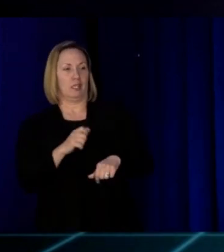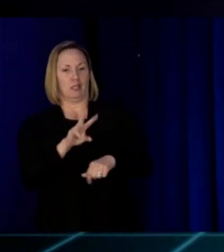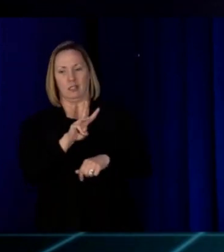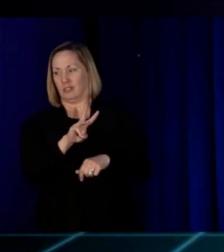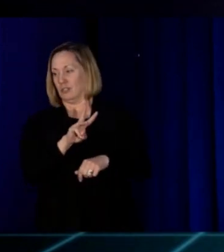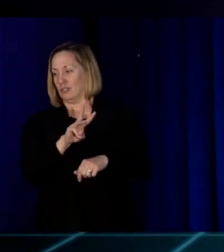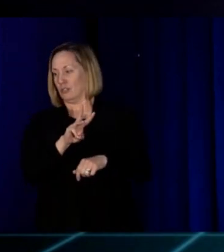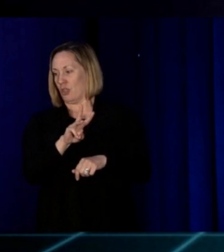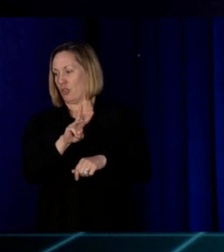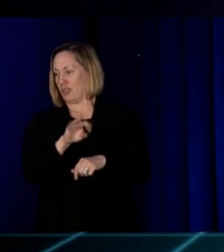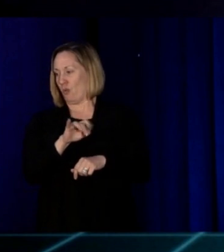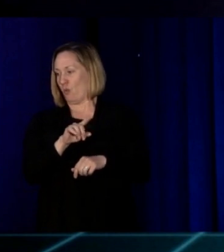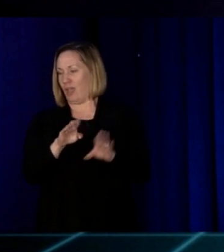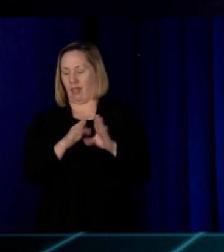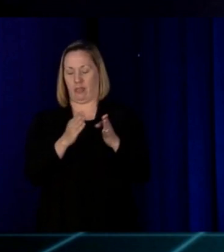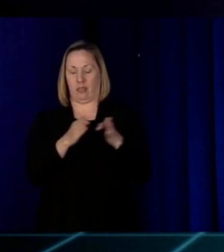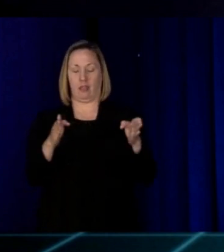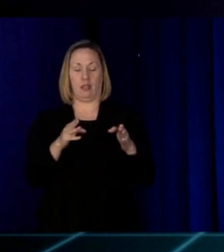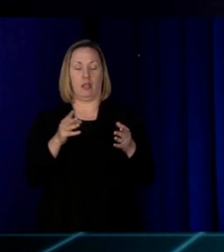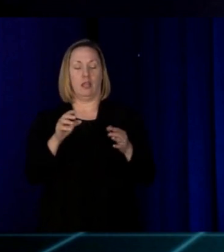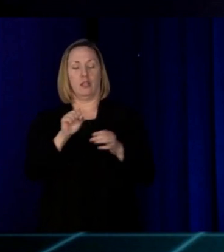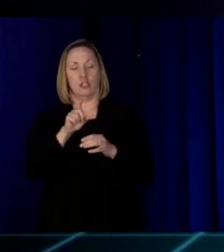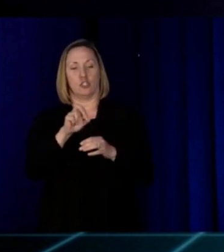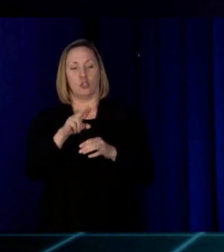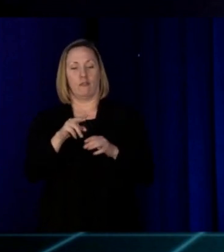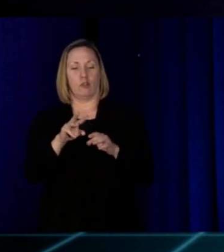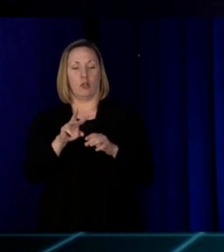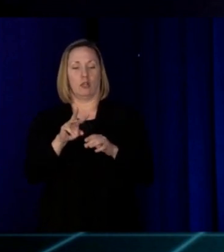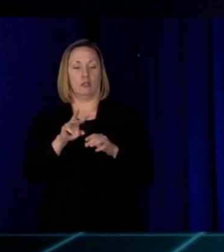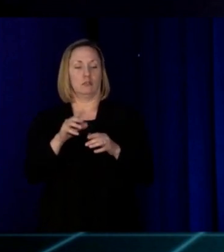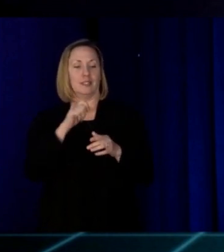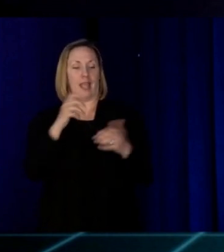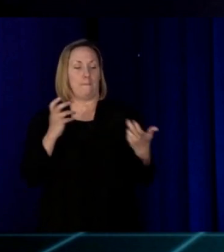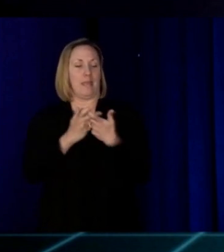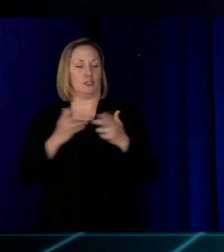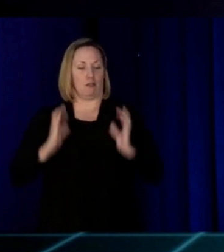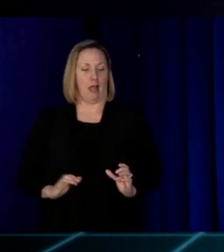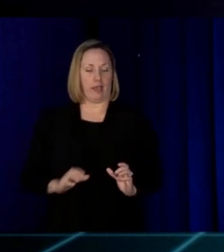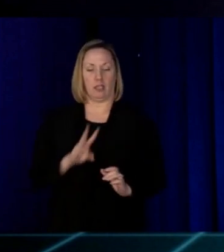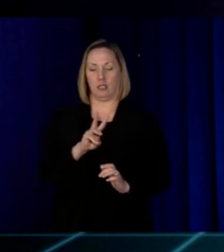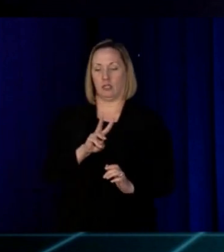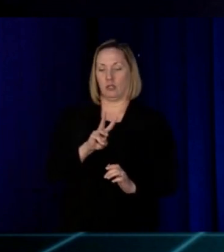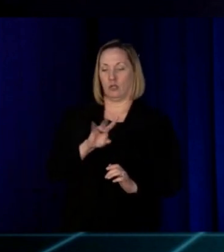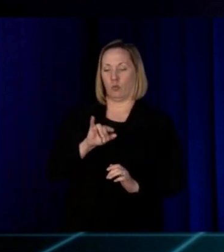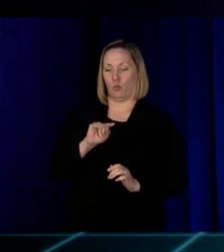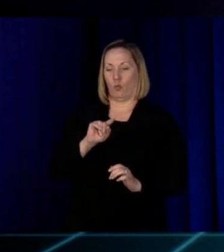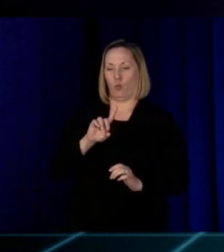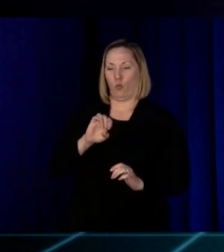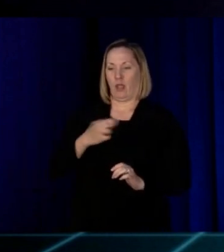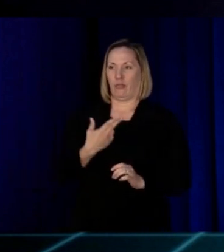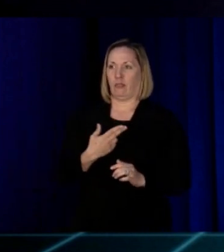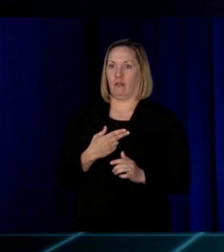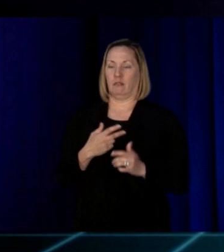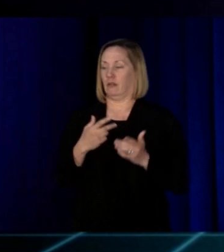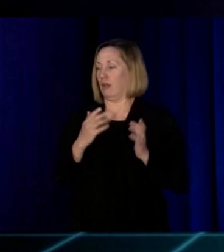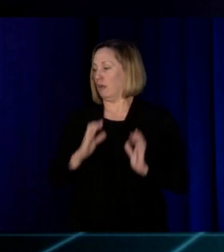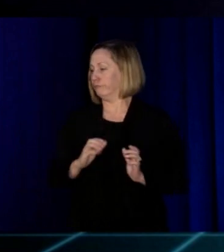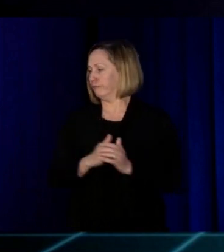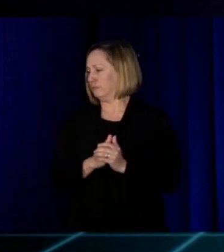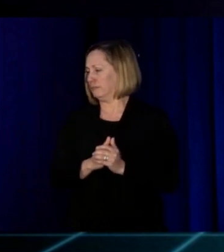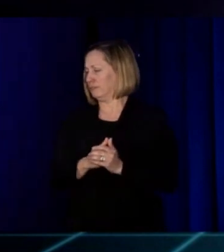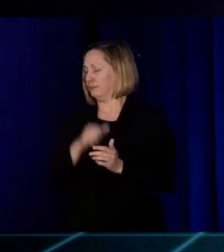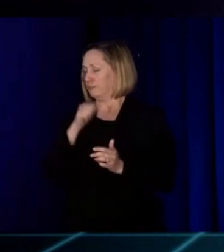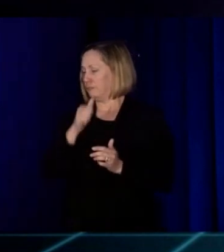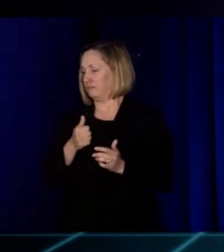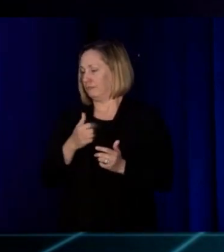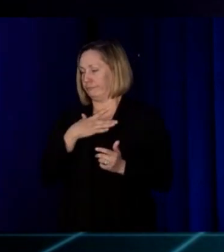not match, like the server width does not match the client width. You have like whatever number it is versus IDK. It's not going to be